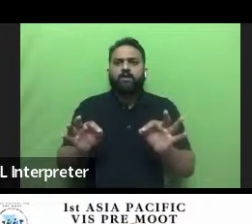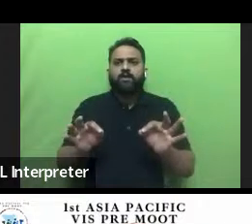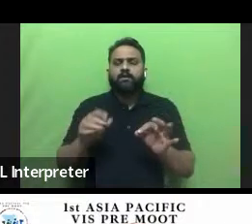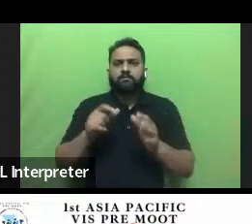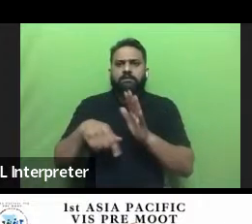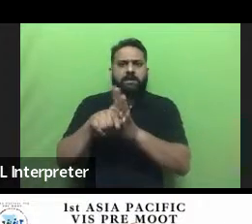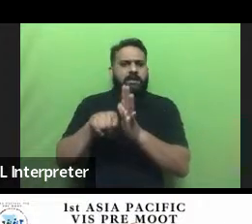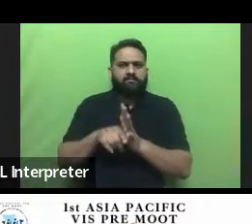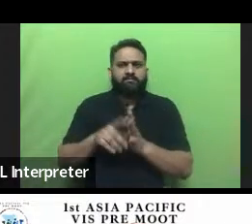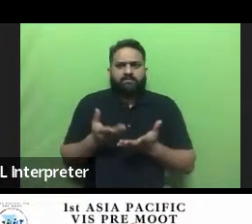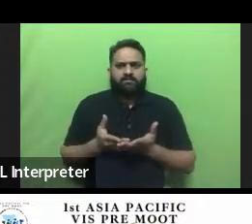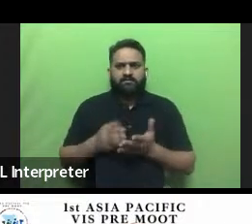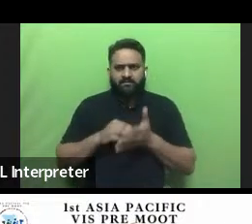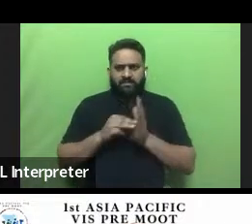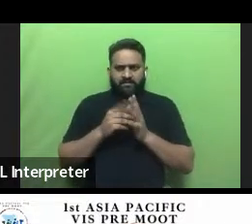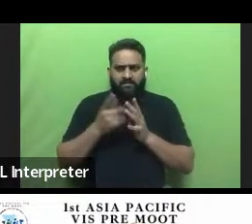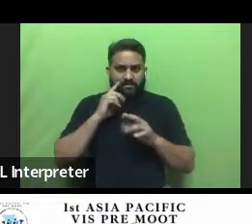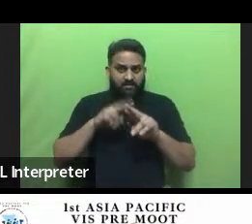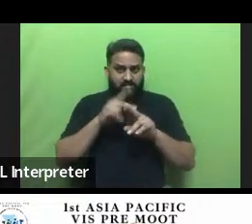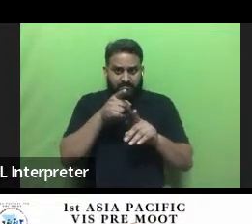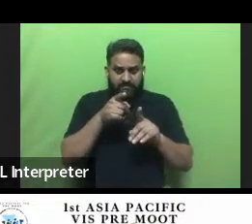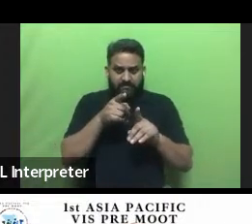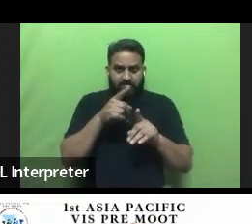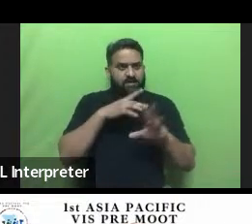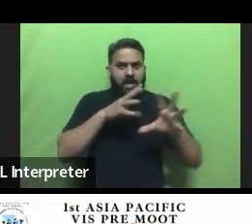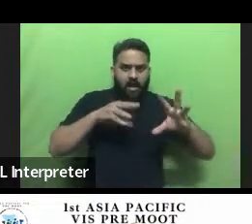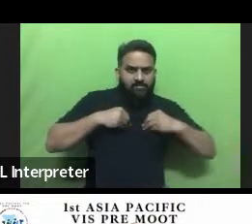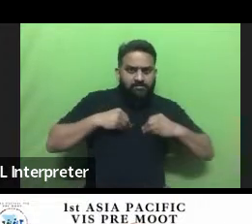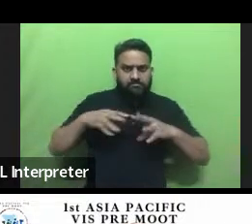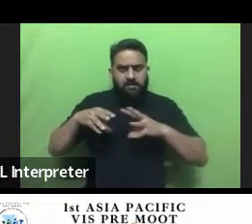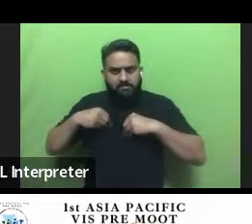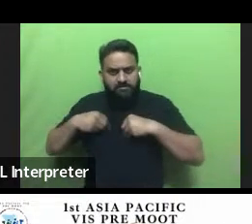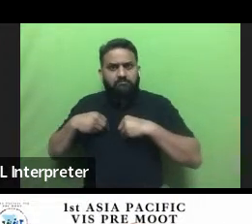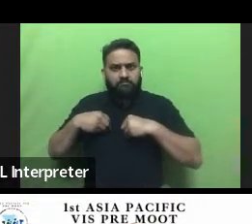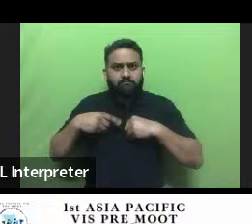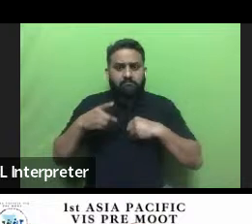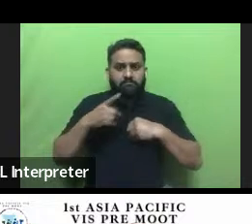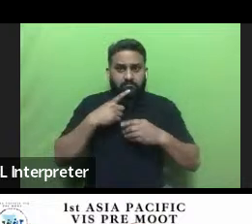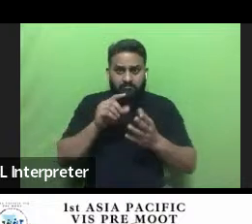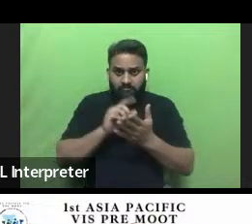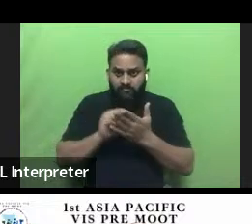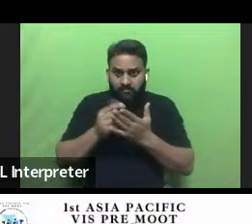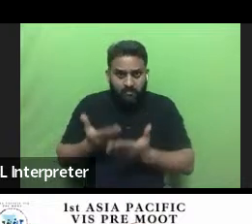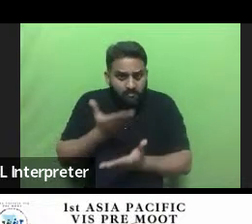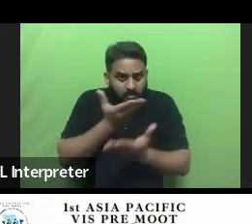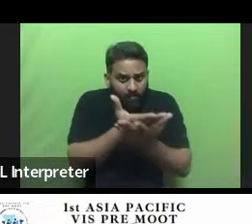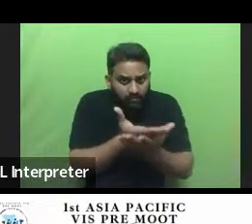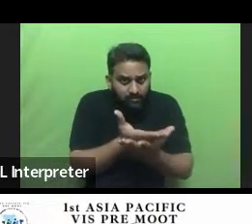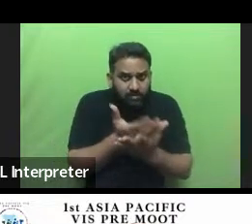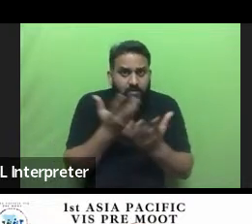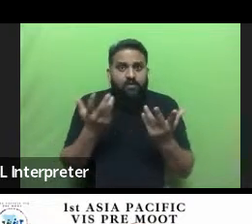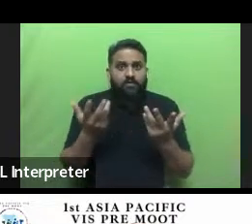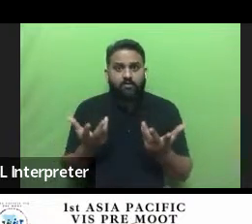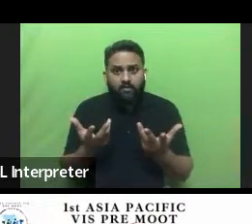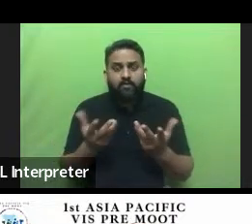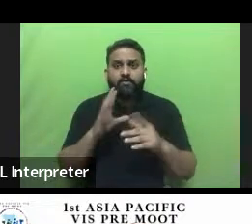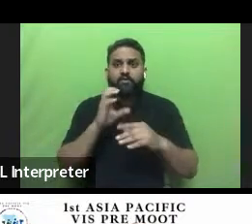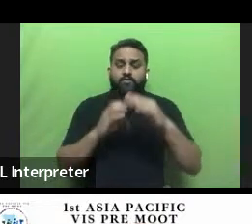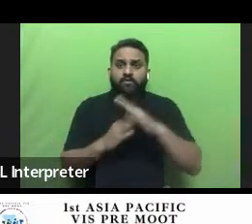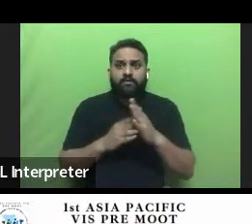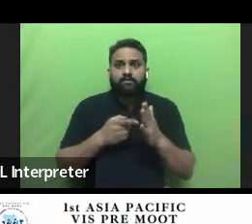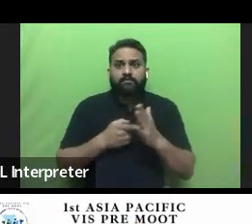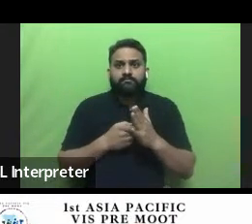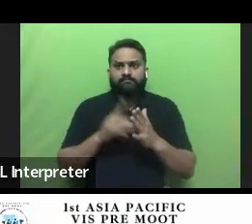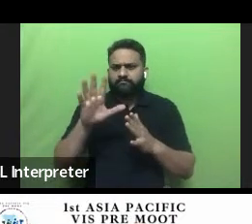of that? Because even if it was an acceptance, was it a counter proposal or it was a concluded contract? I'm